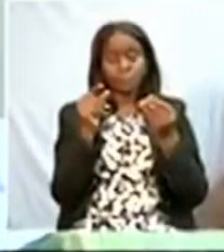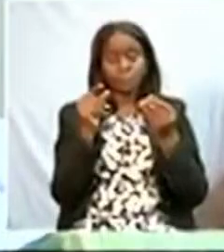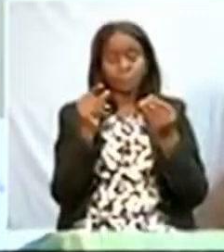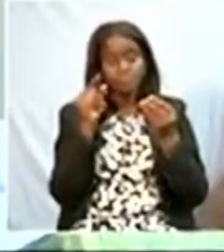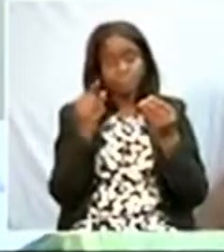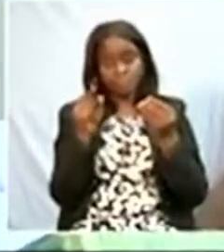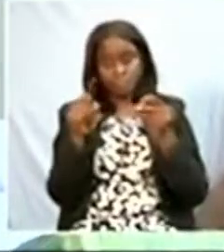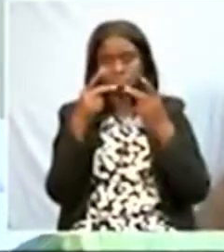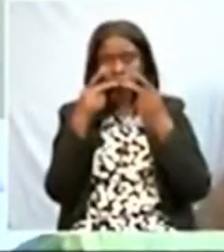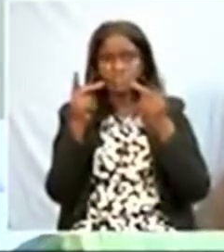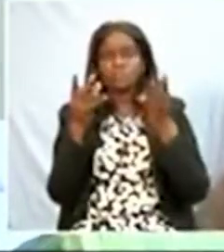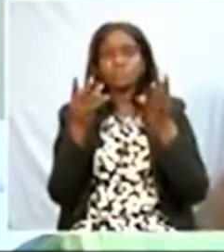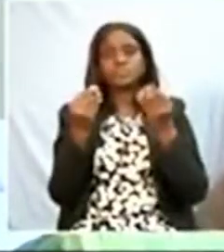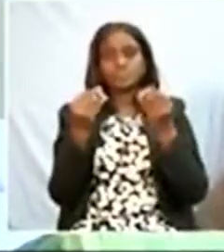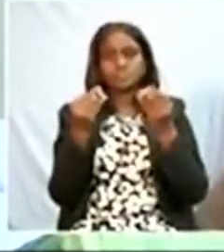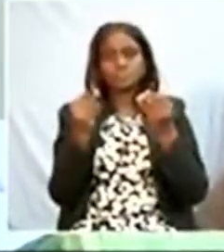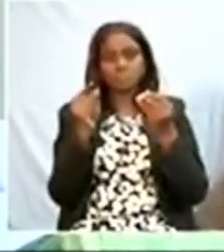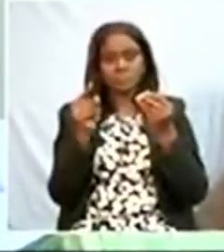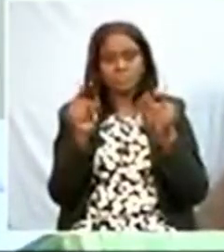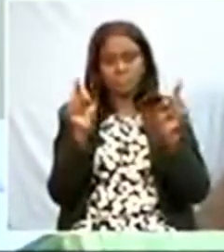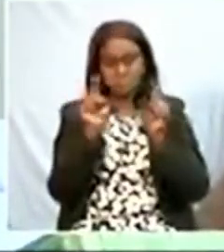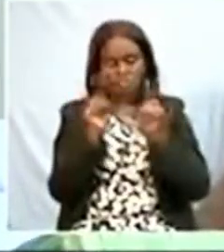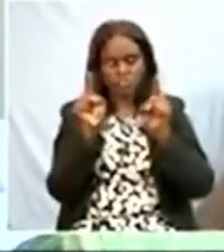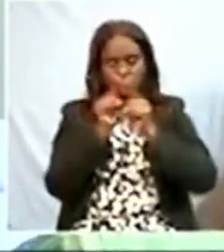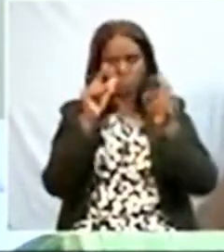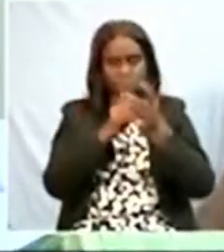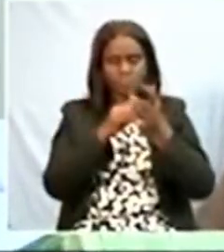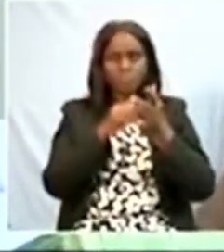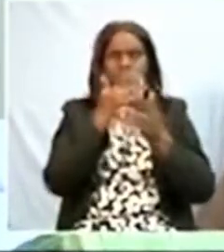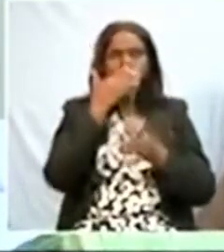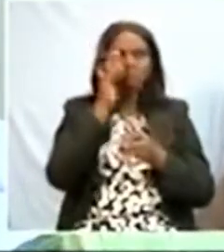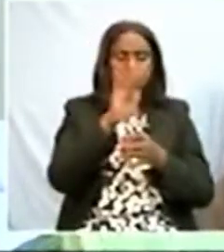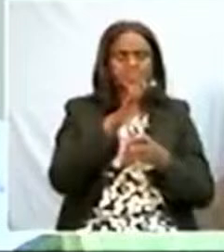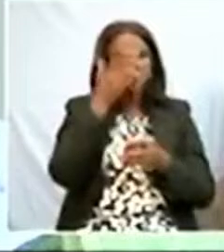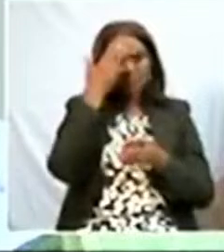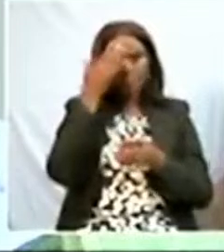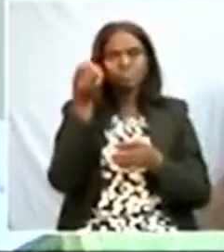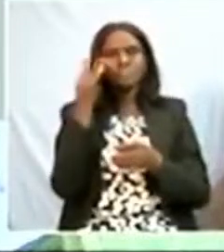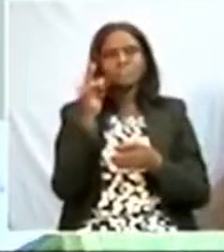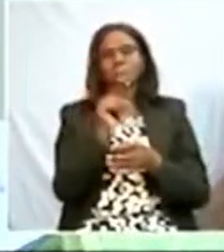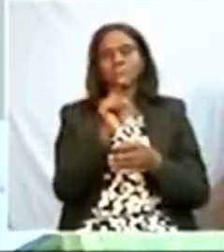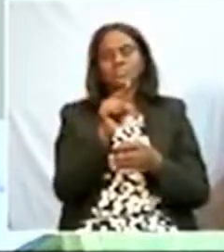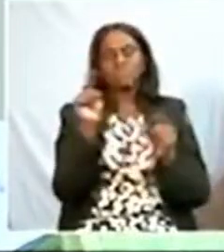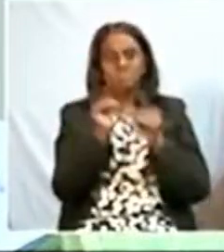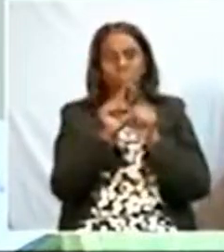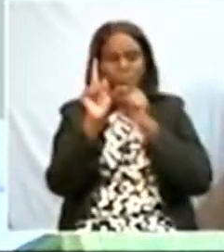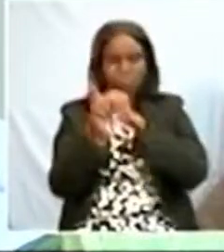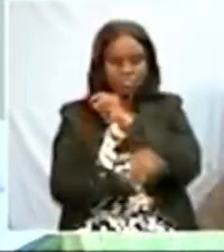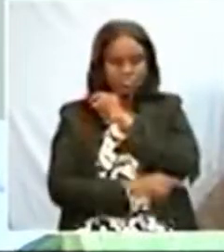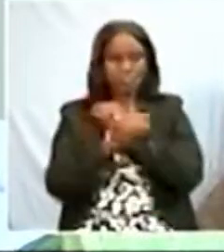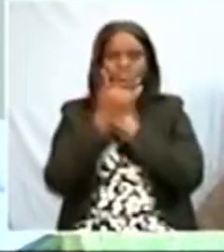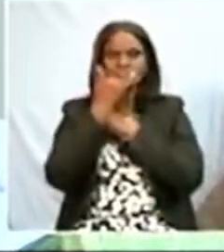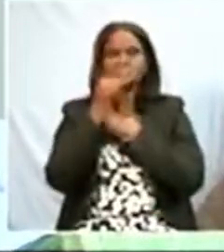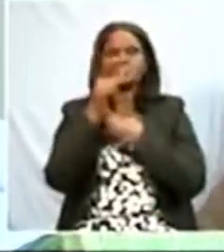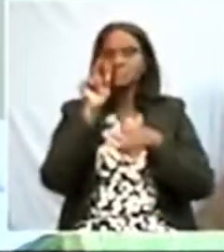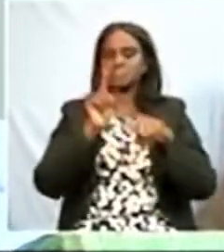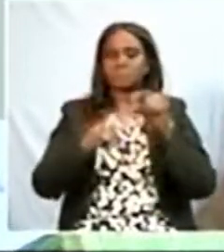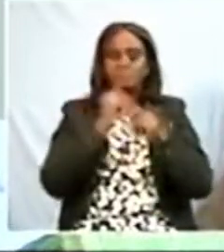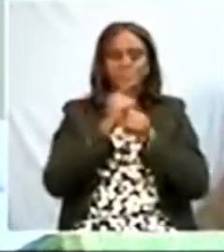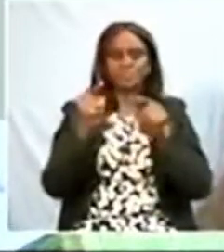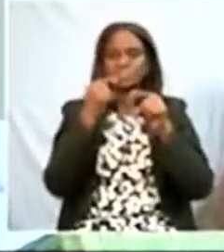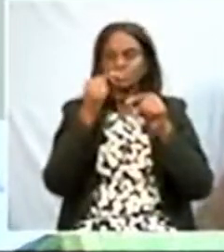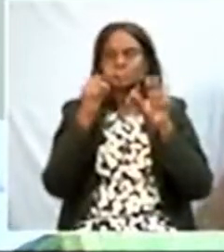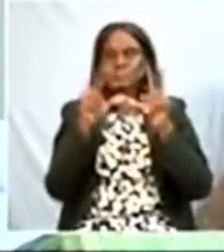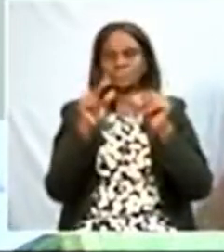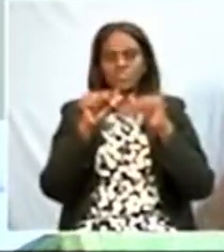These are public resources, and the gross negligence is a punishable offense. You cannot just say, no,